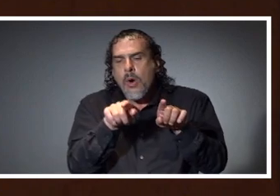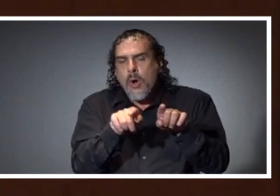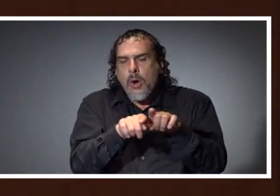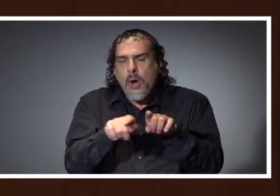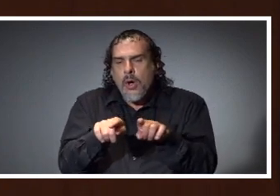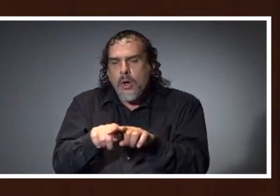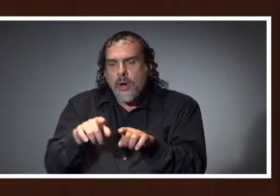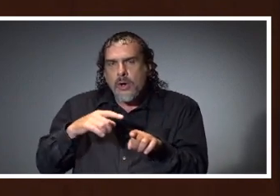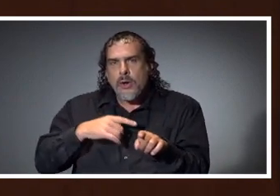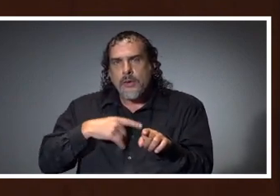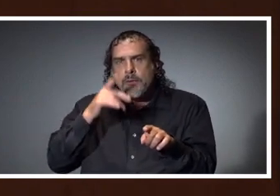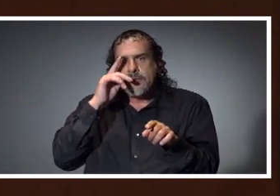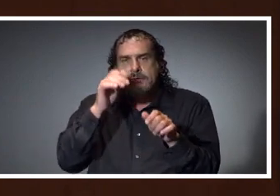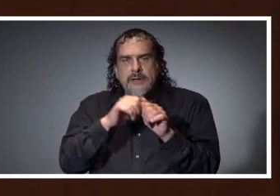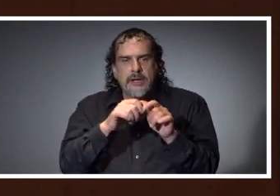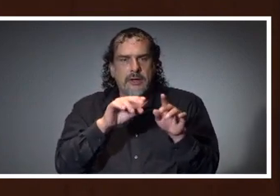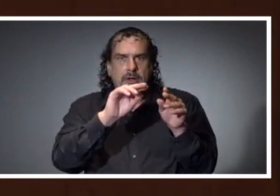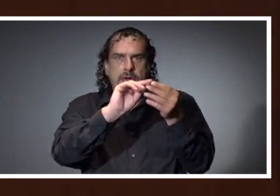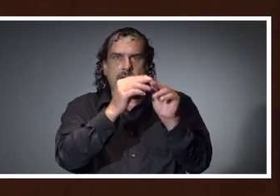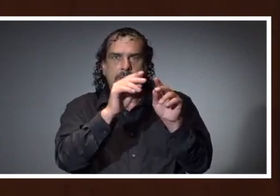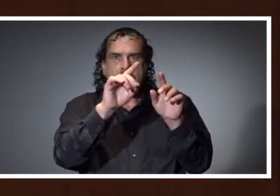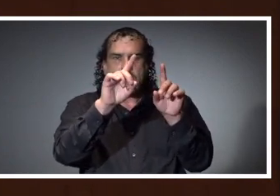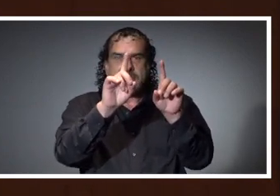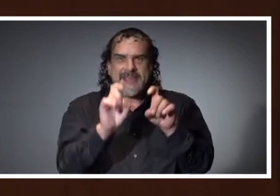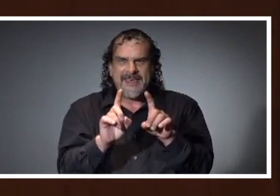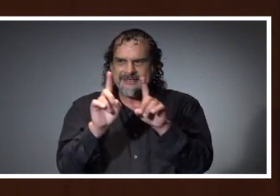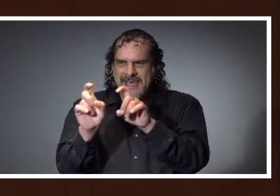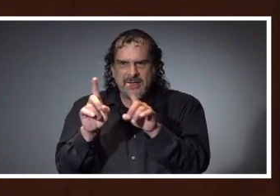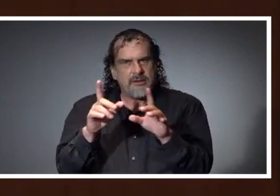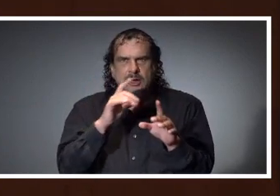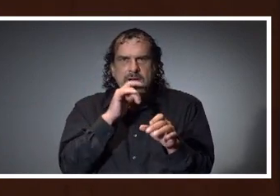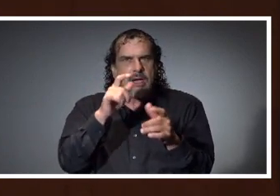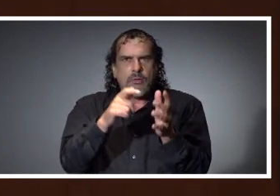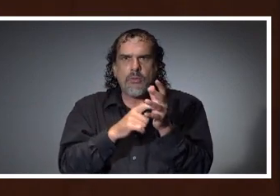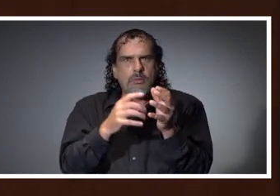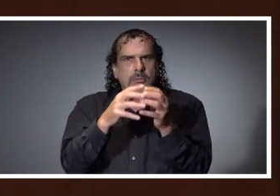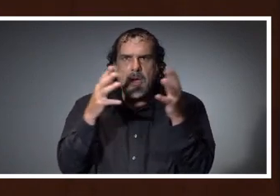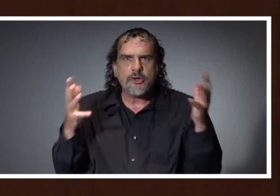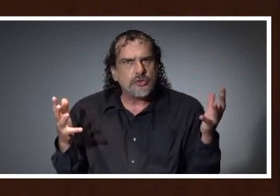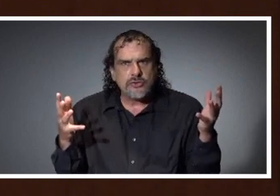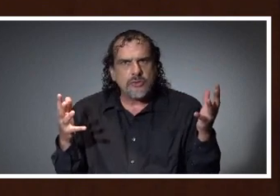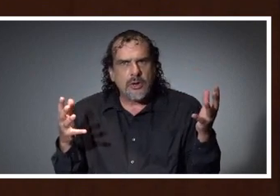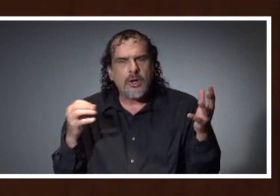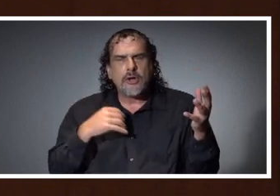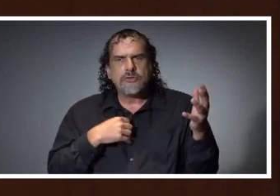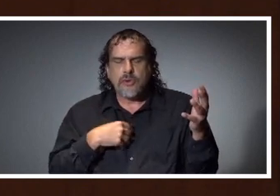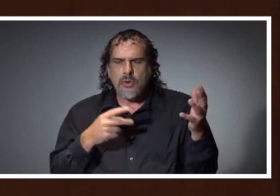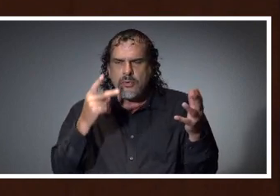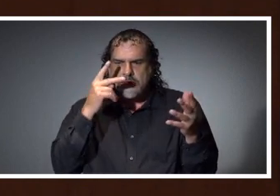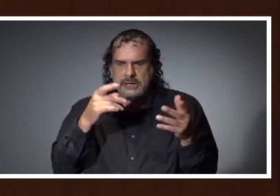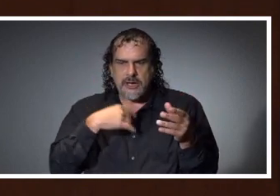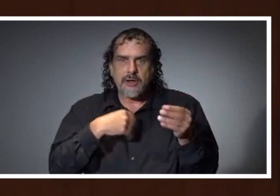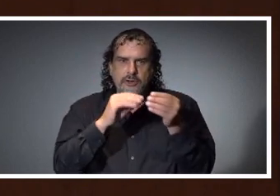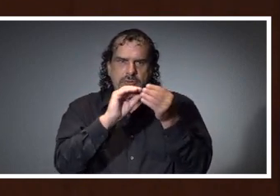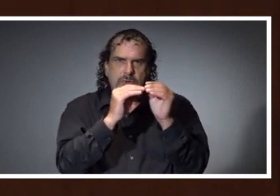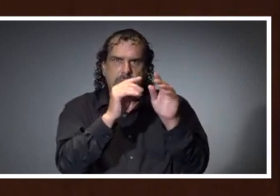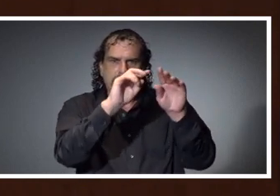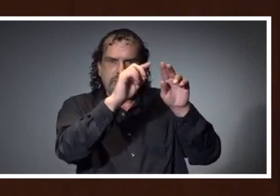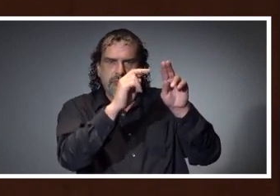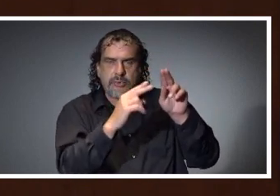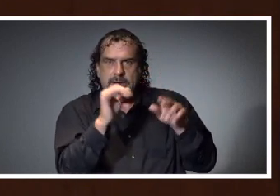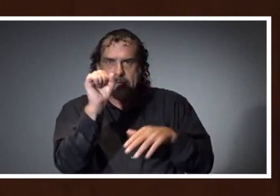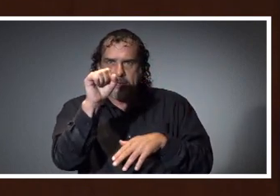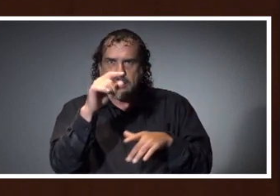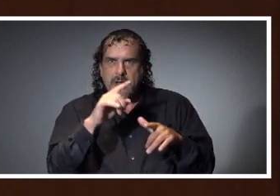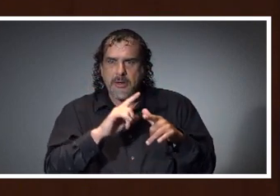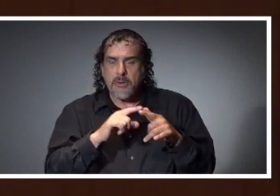seen a decline in test numbers that reflects decreased demand. So we do believe this is a real moderation in the number of daily cases, but it's nothing that we